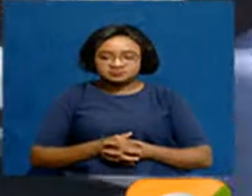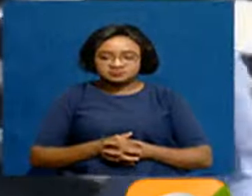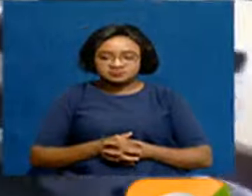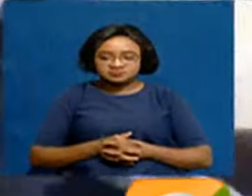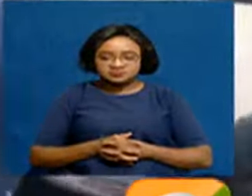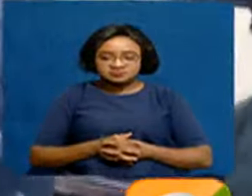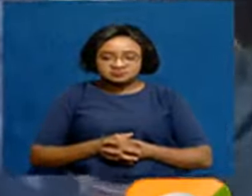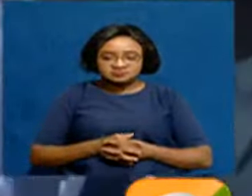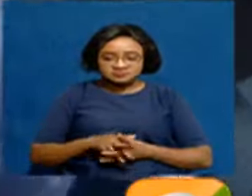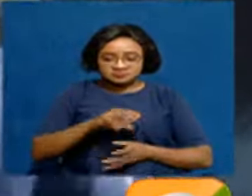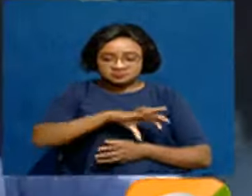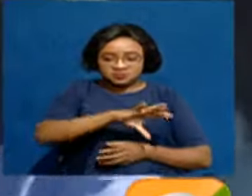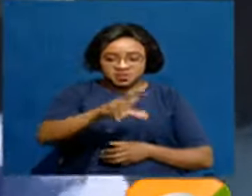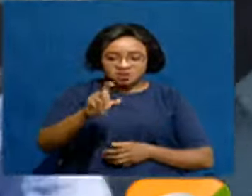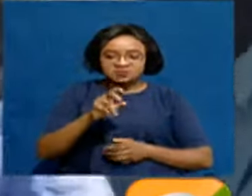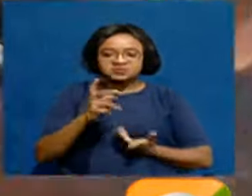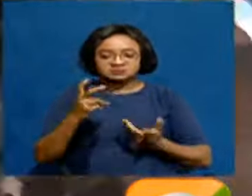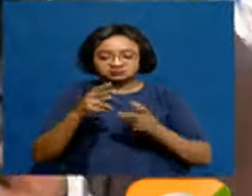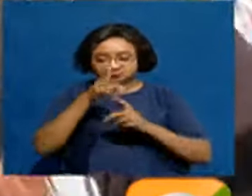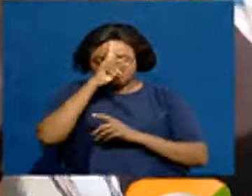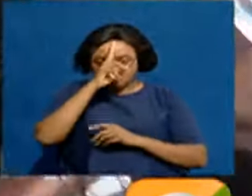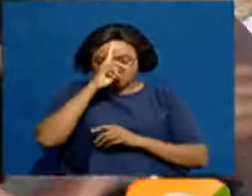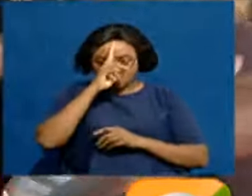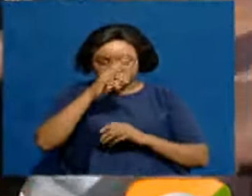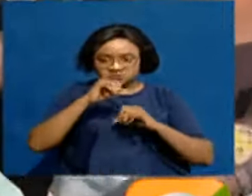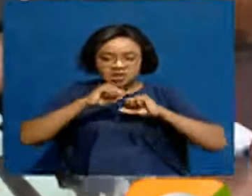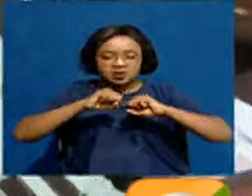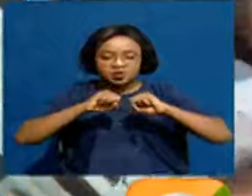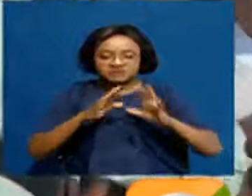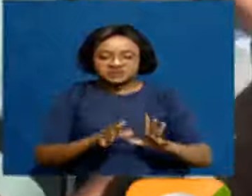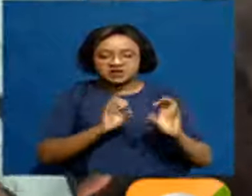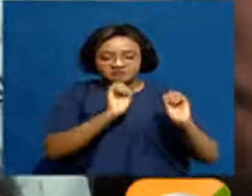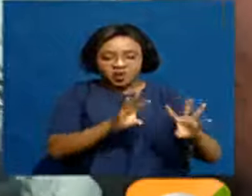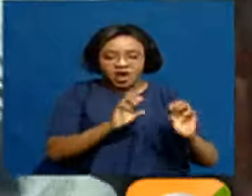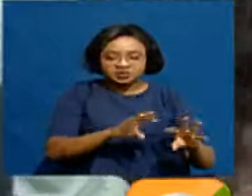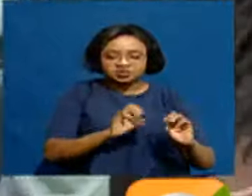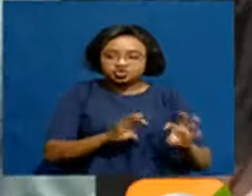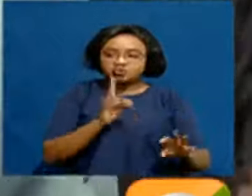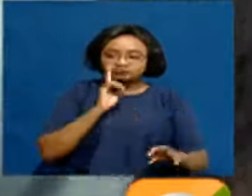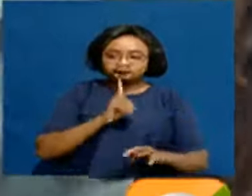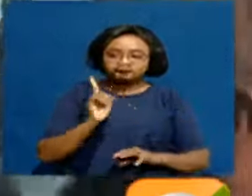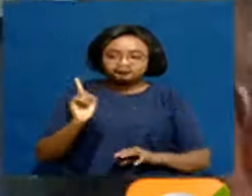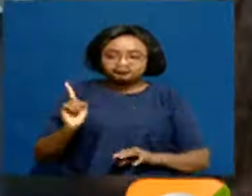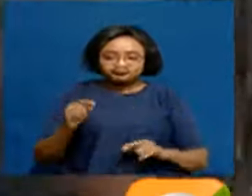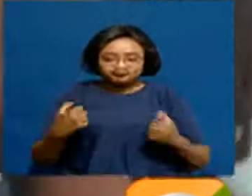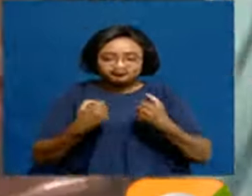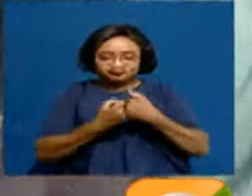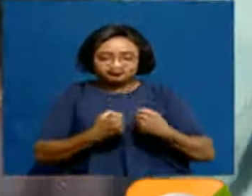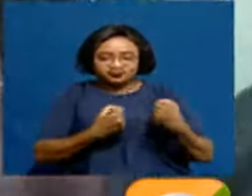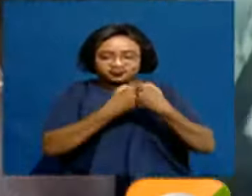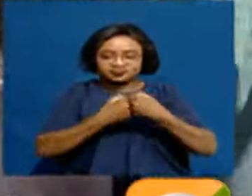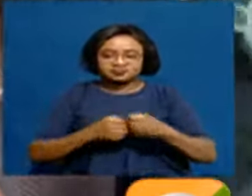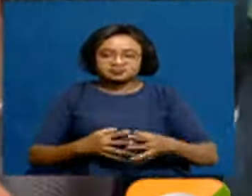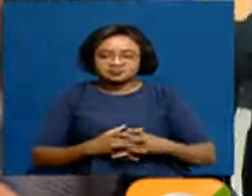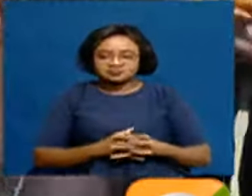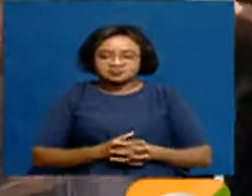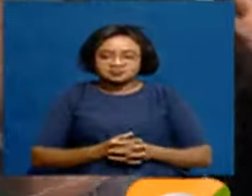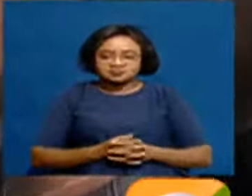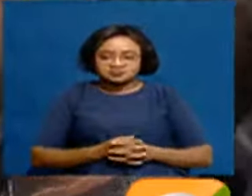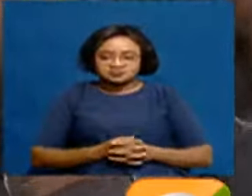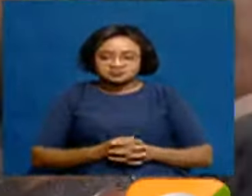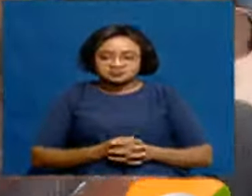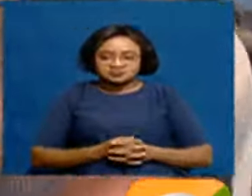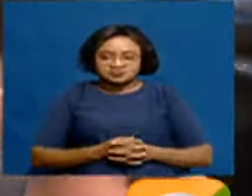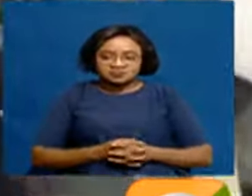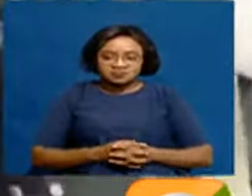Mombasa County Inspectorate officers and Muguka traders exchanged blows with each side holding ground.